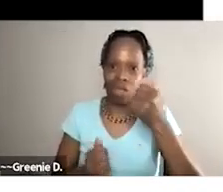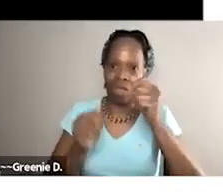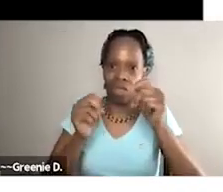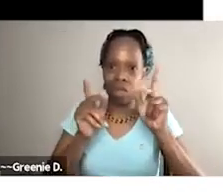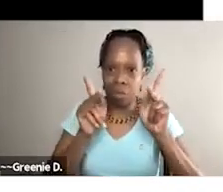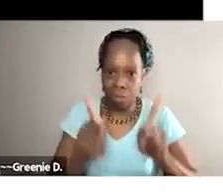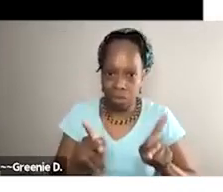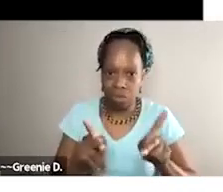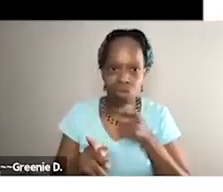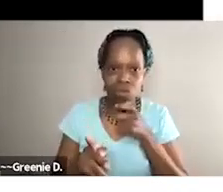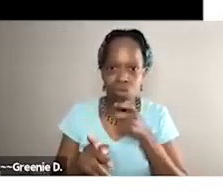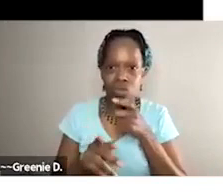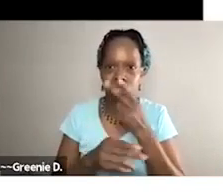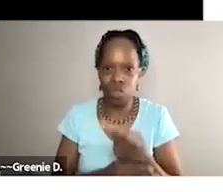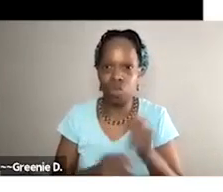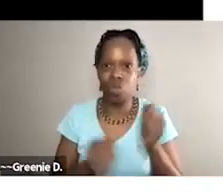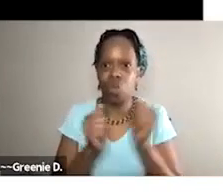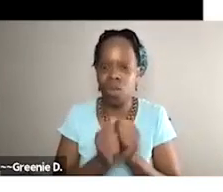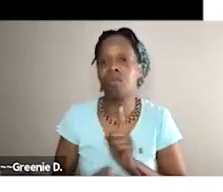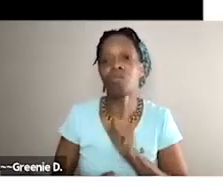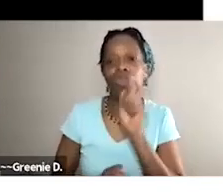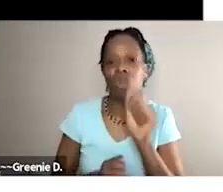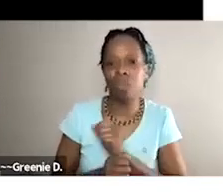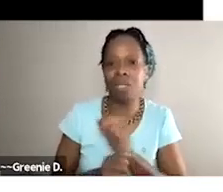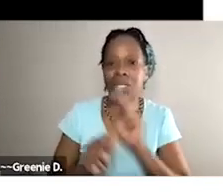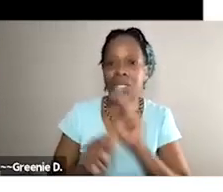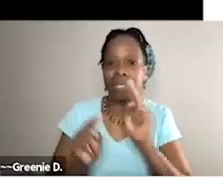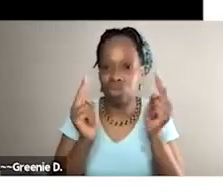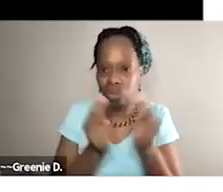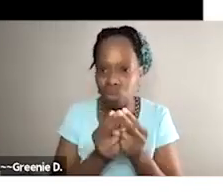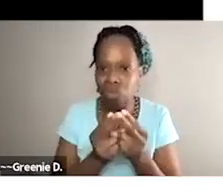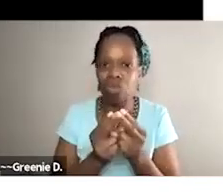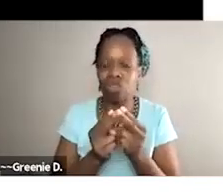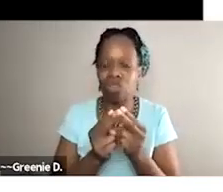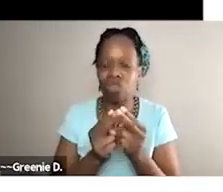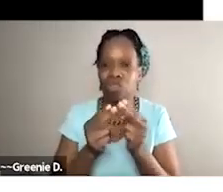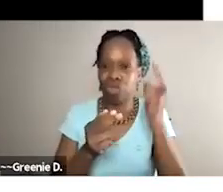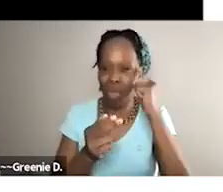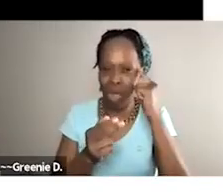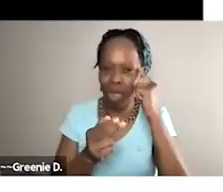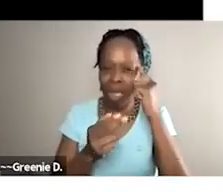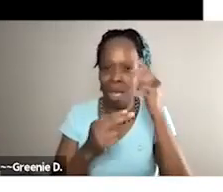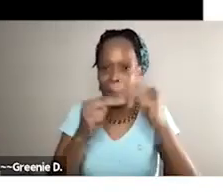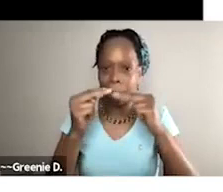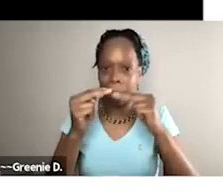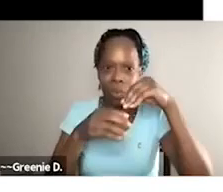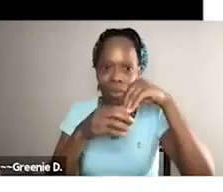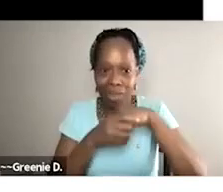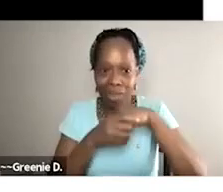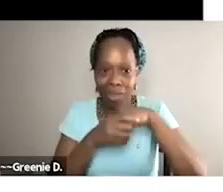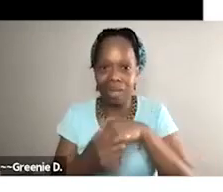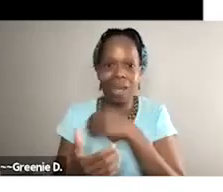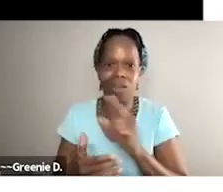design, fully integrated into the design of the building. It's just phenomenal. And it's an example of true,